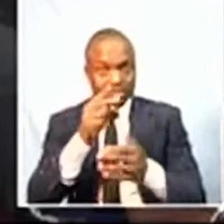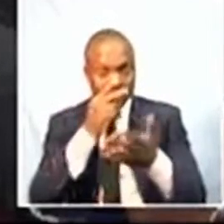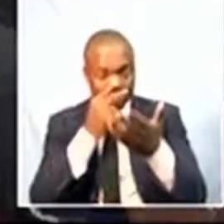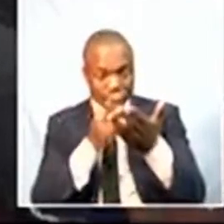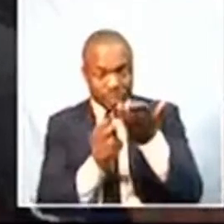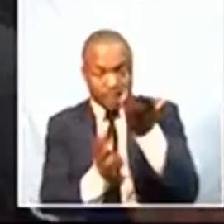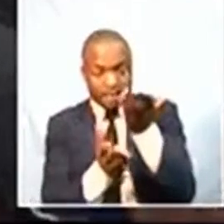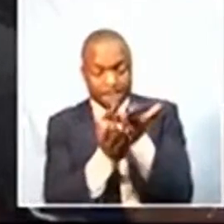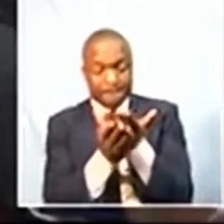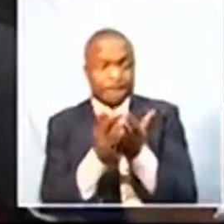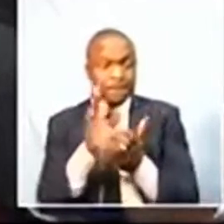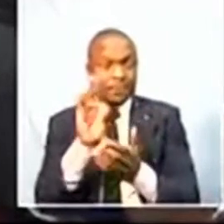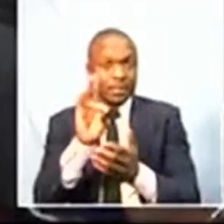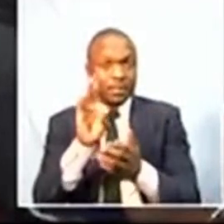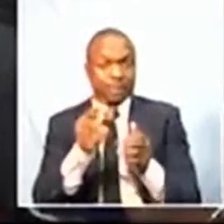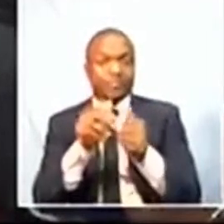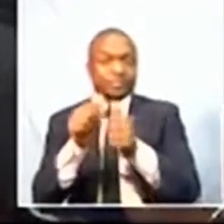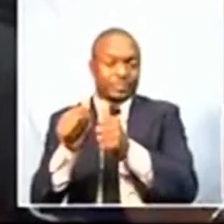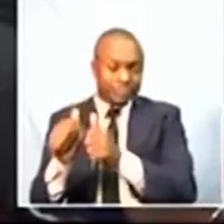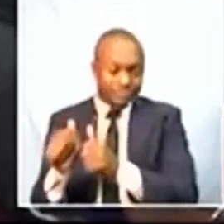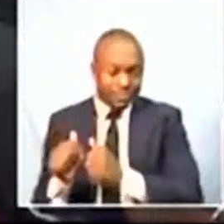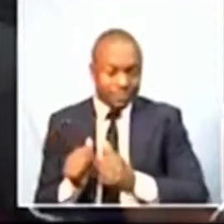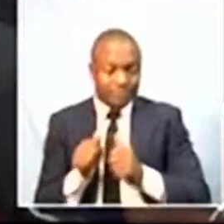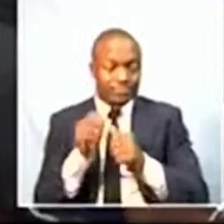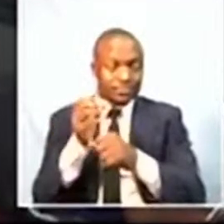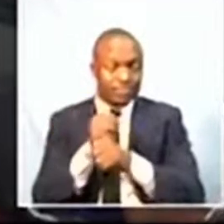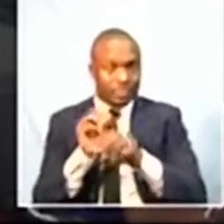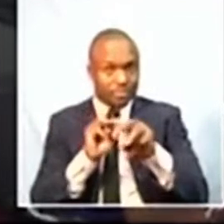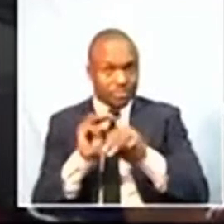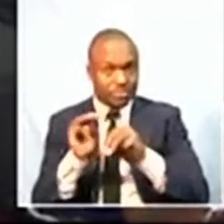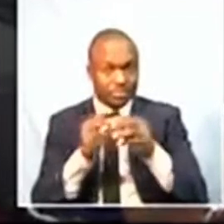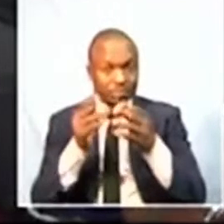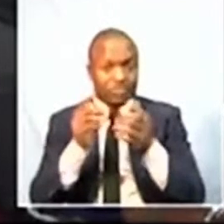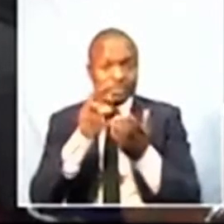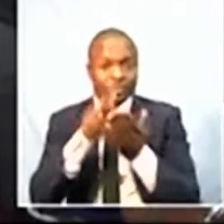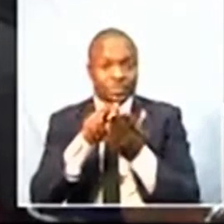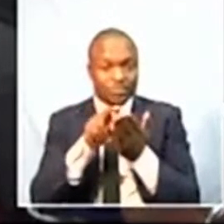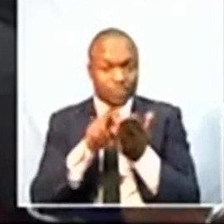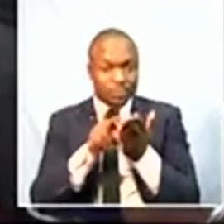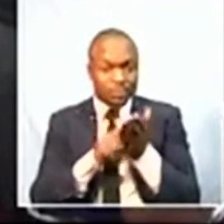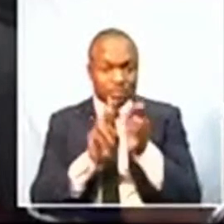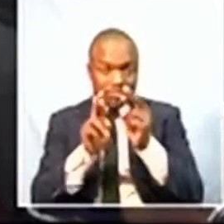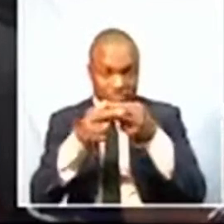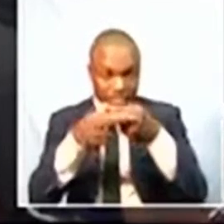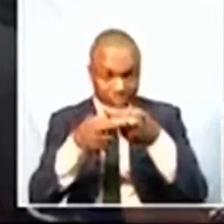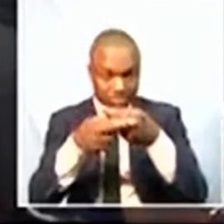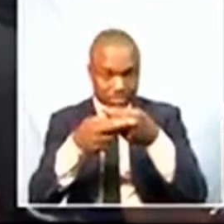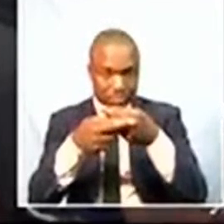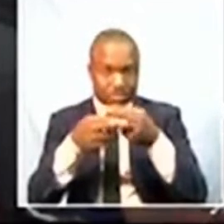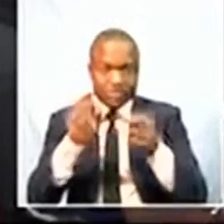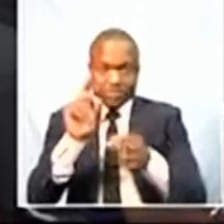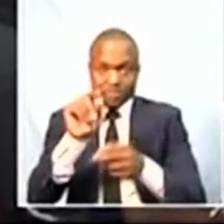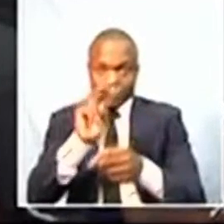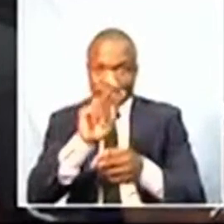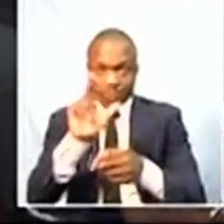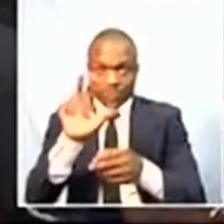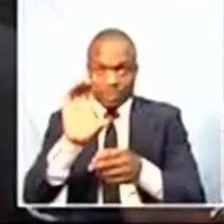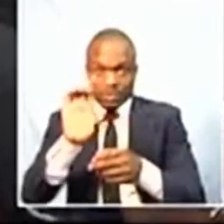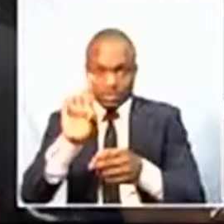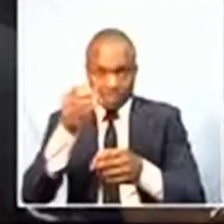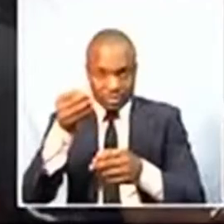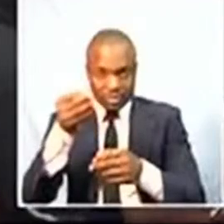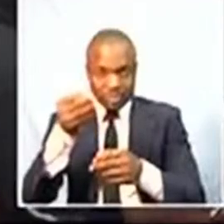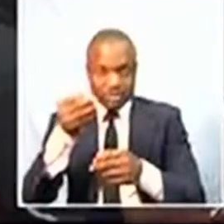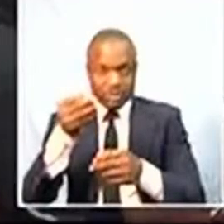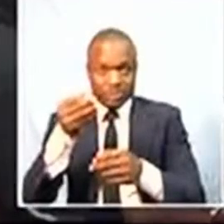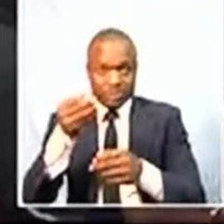7. Action taken. Management wishes to report that a reconciliation of the 2023 Constituent Development